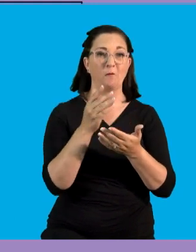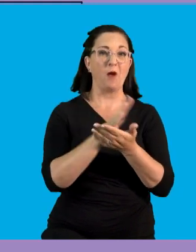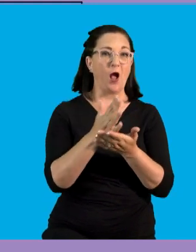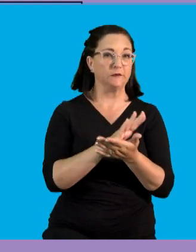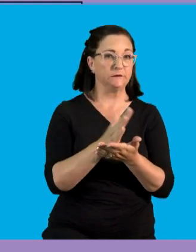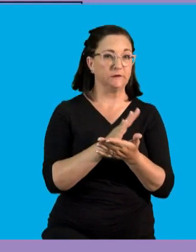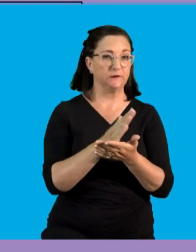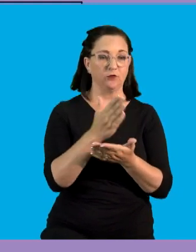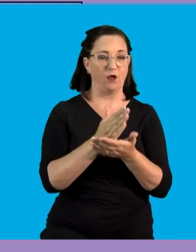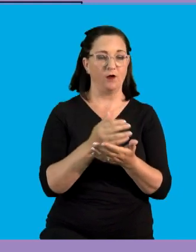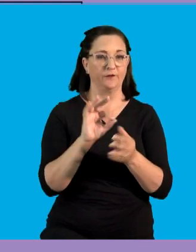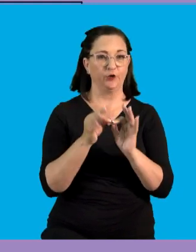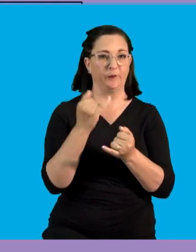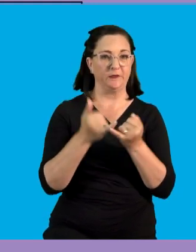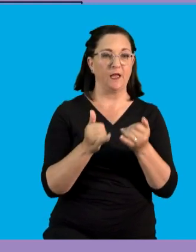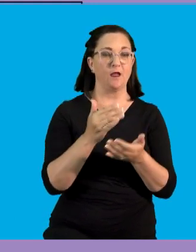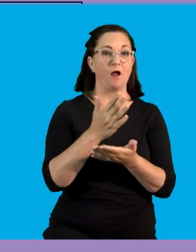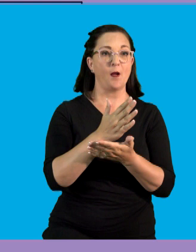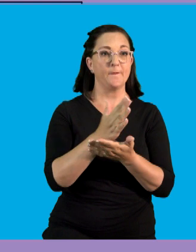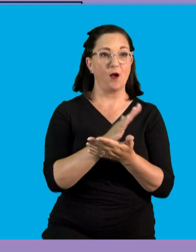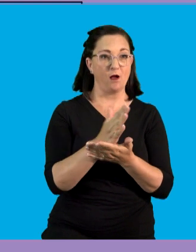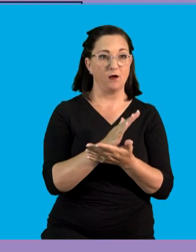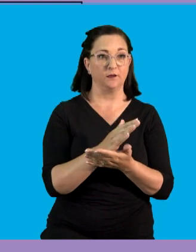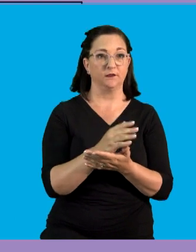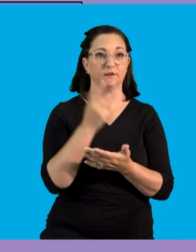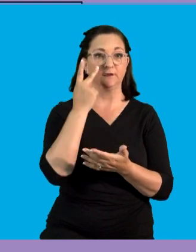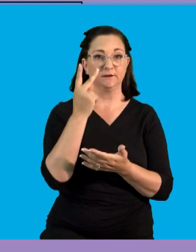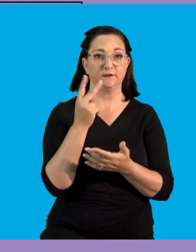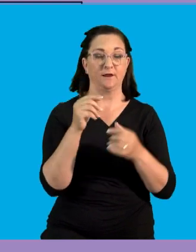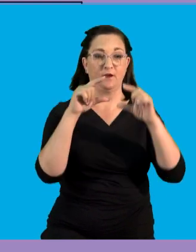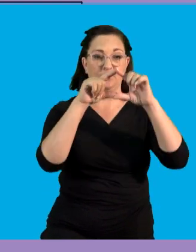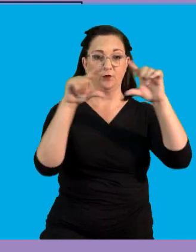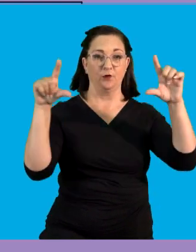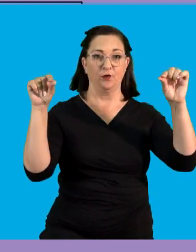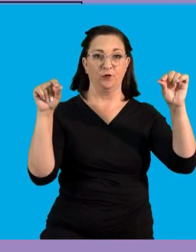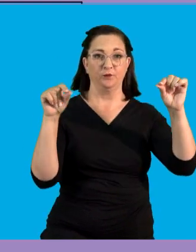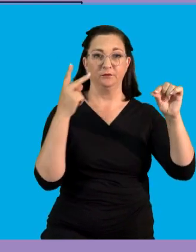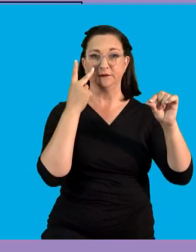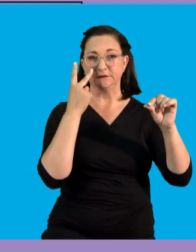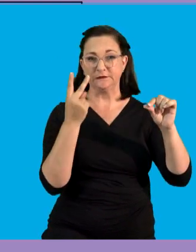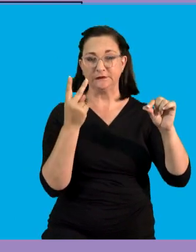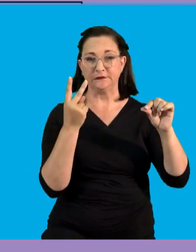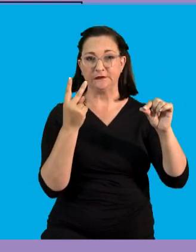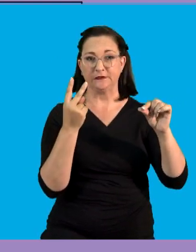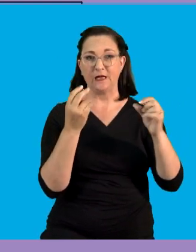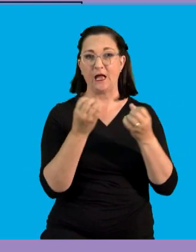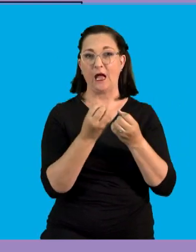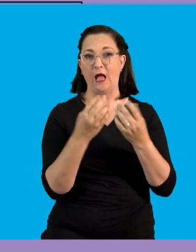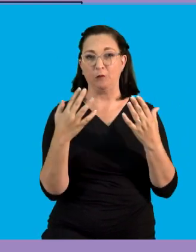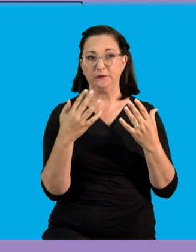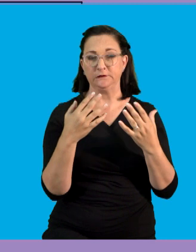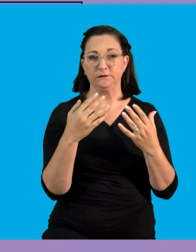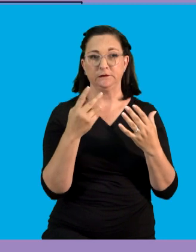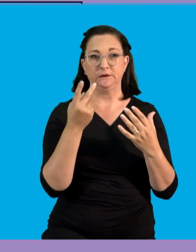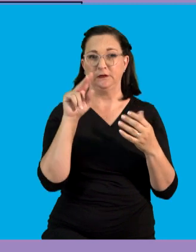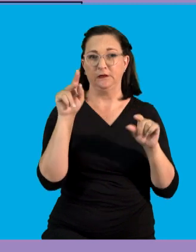are we really taking? So as we can see there from that one that I've highlighted there, we cannot really see how